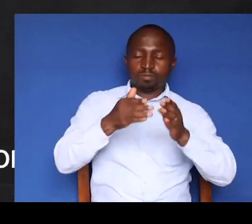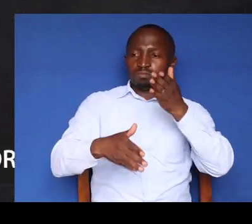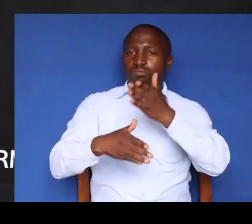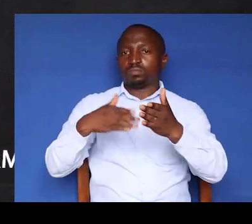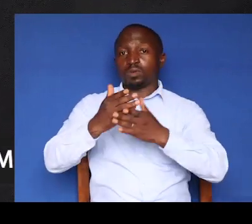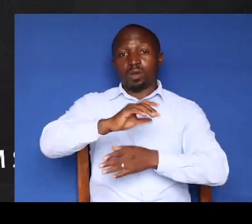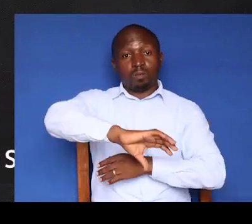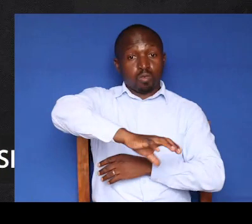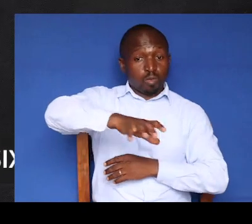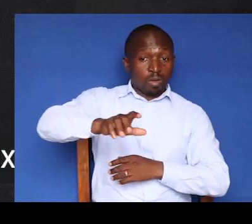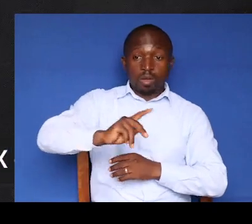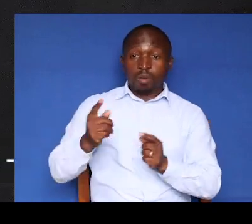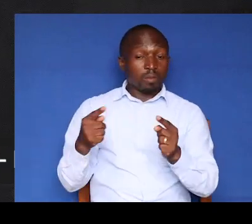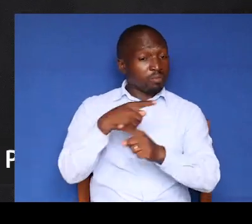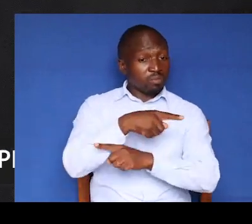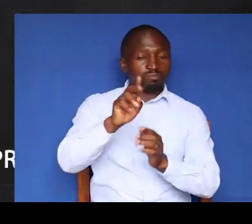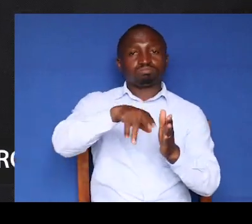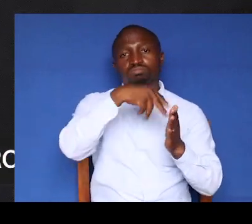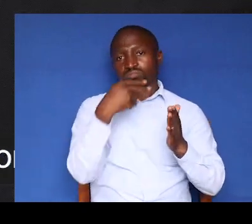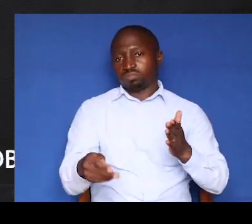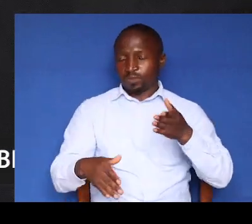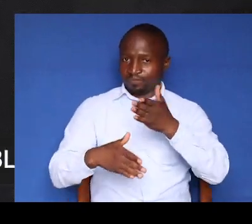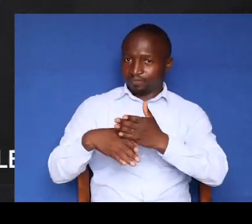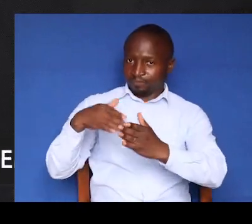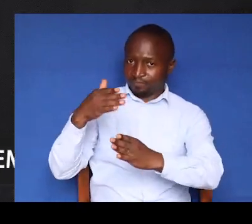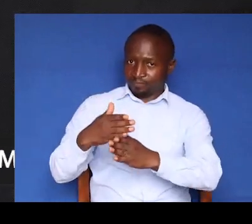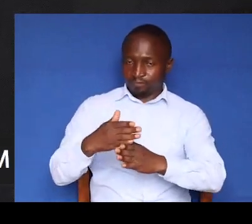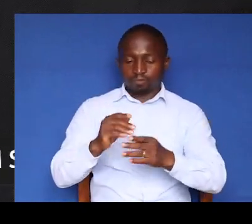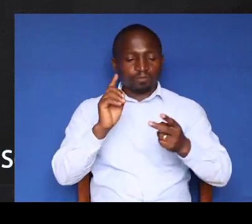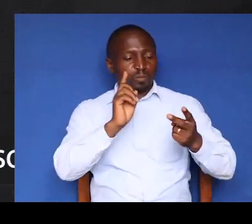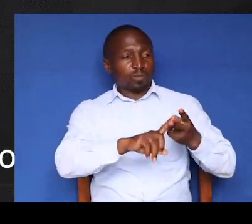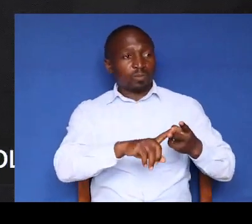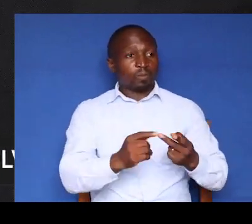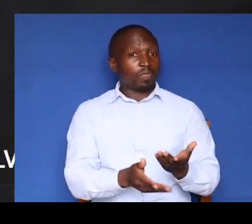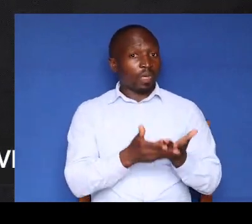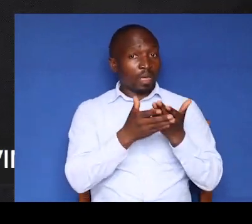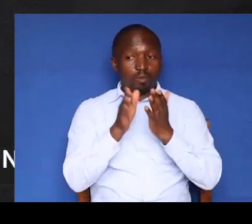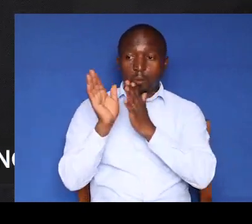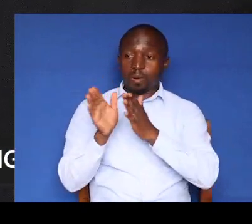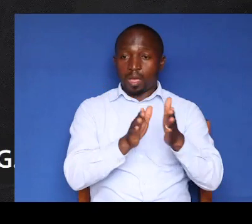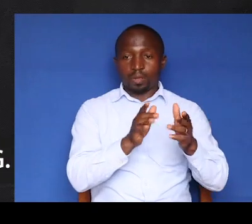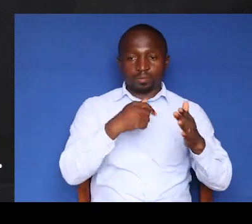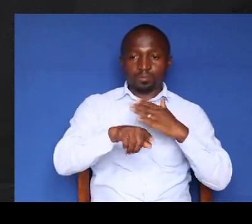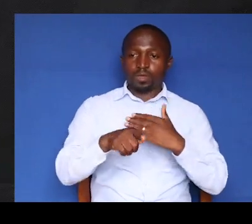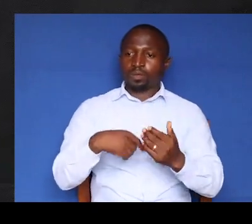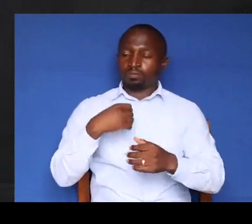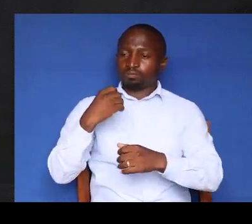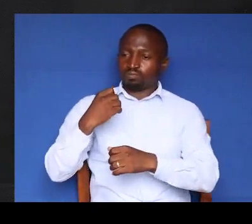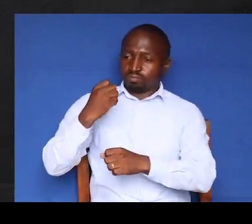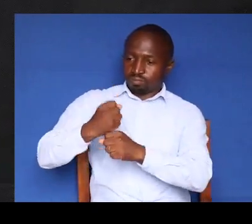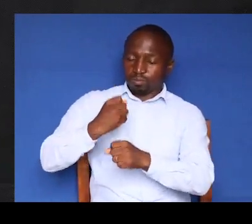you may fail. It directs good planning for organization of agricultural activities